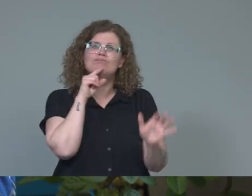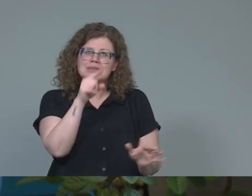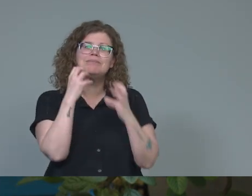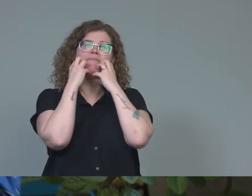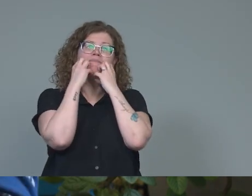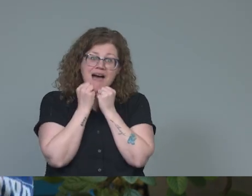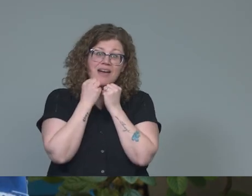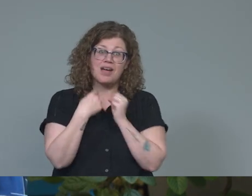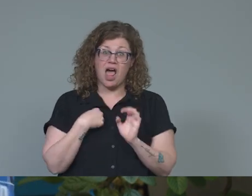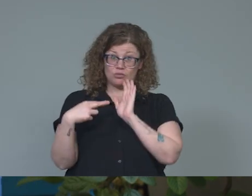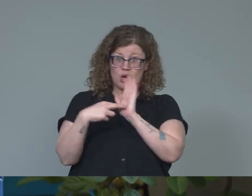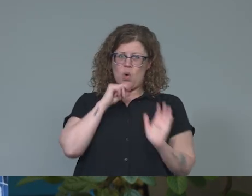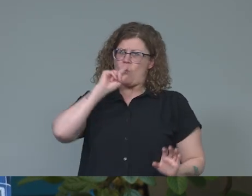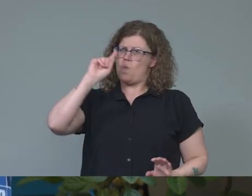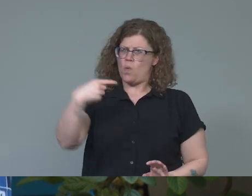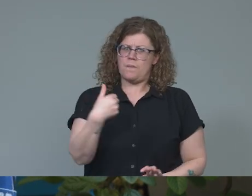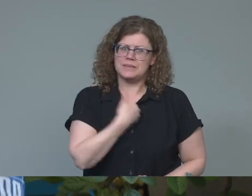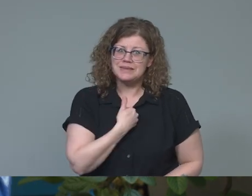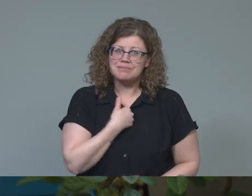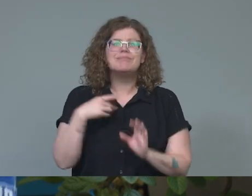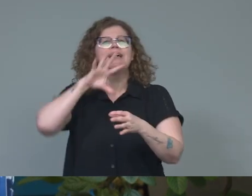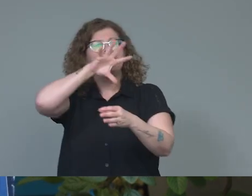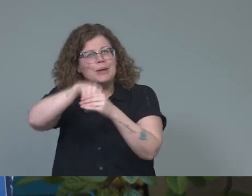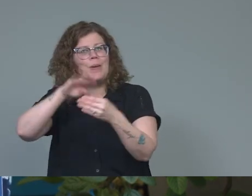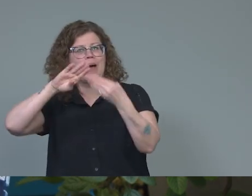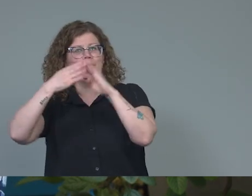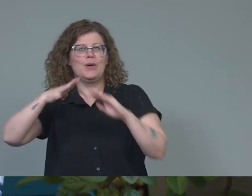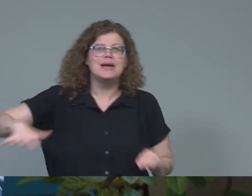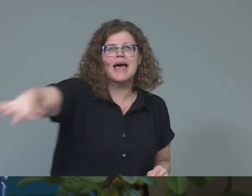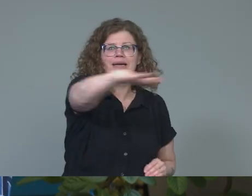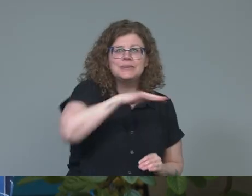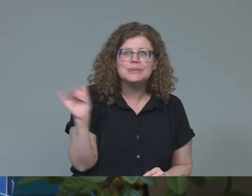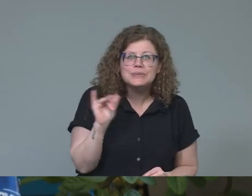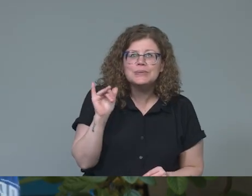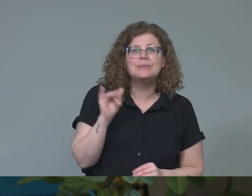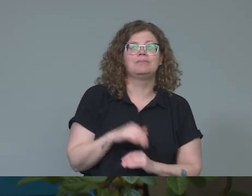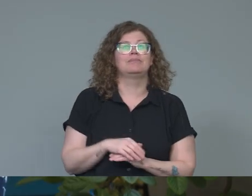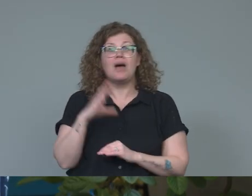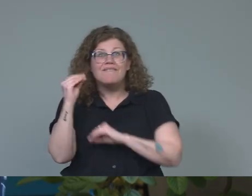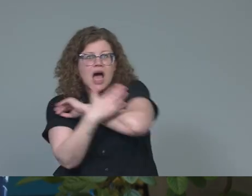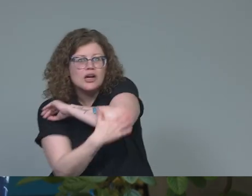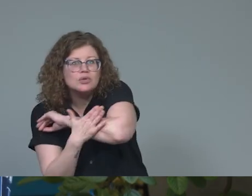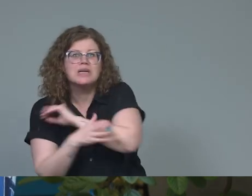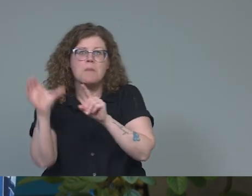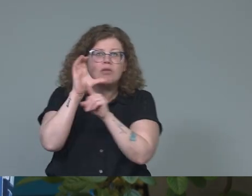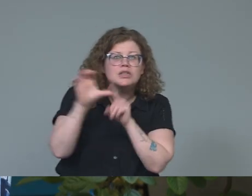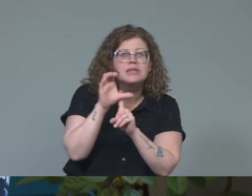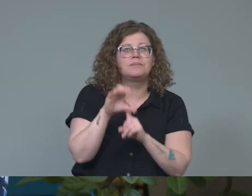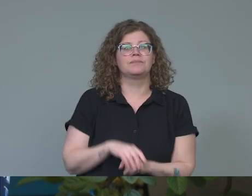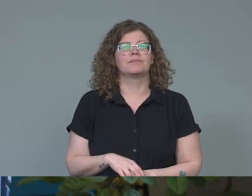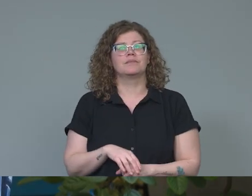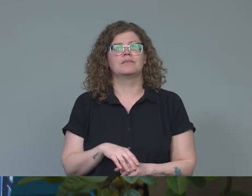and the country, even if we go beyond. So that was a means of pride